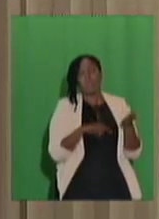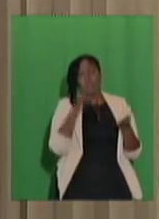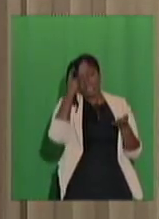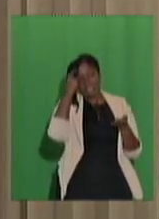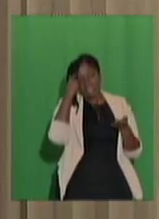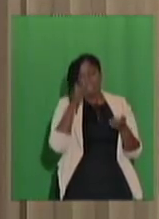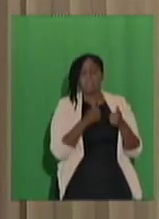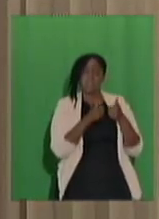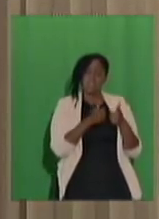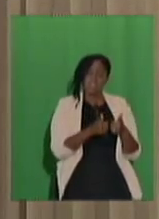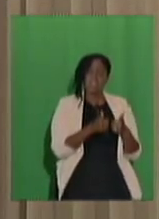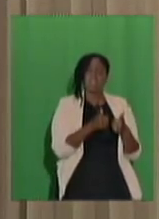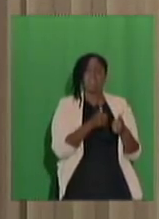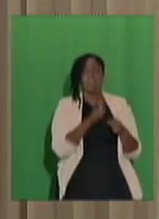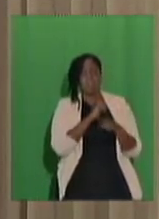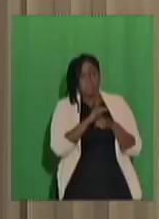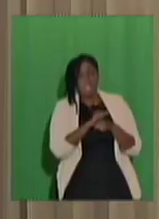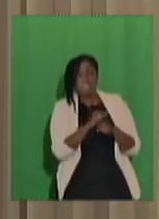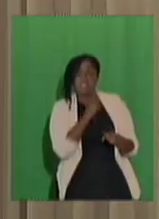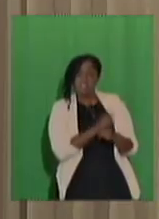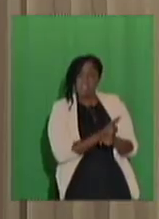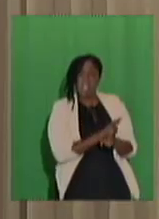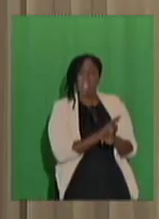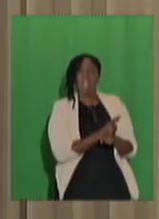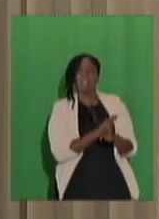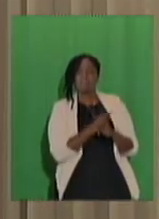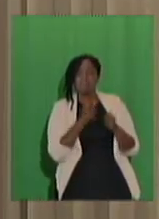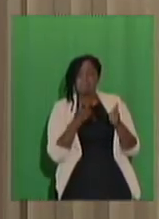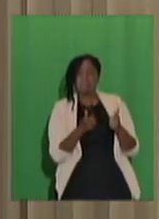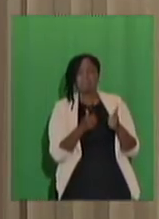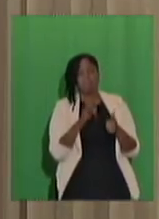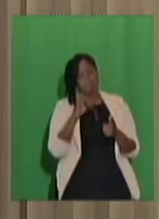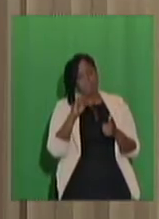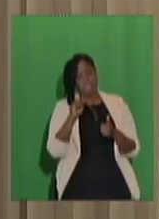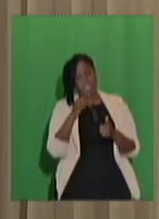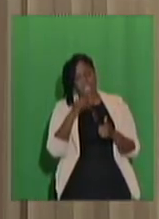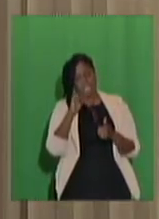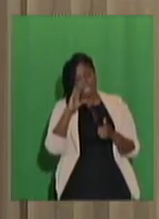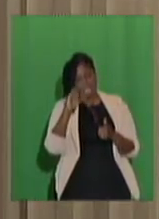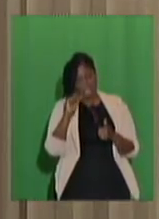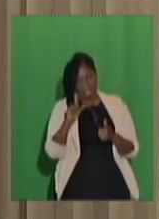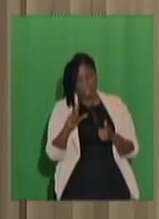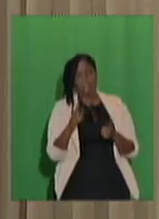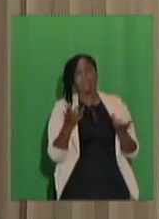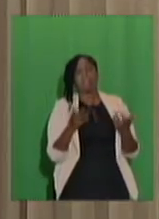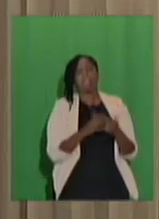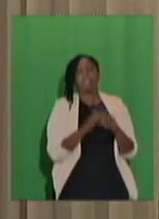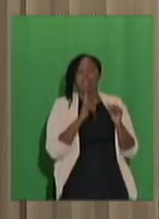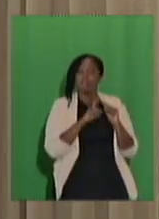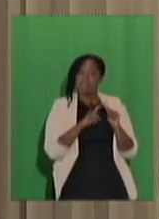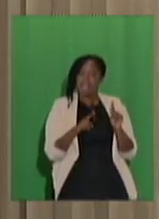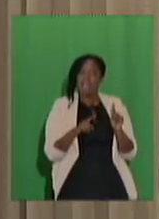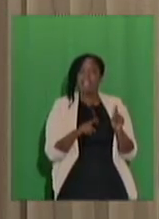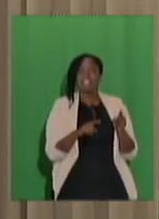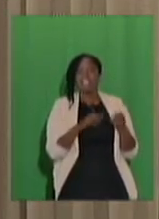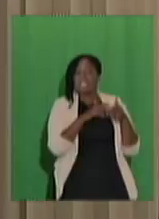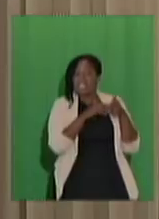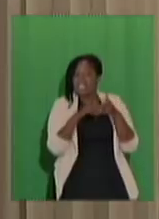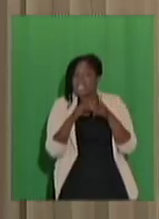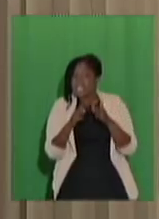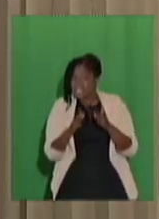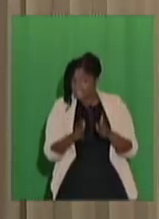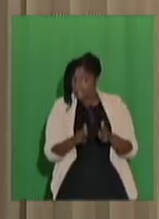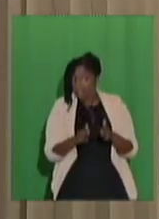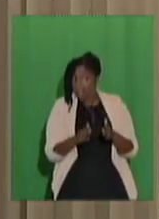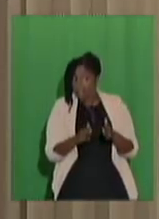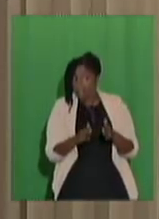in Trinidad and Tobago. So that process has to happen first, but it will be triggered by the University of the West Indies when they send